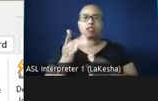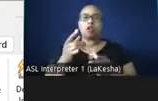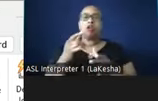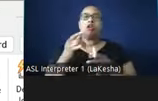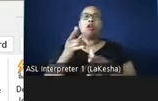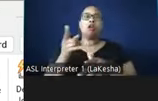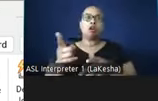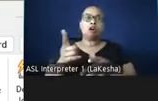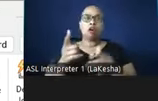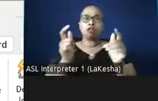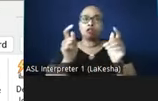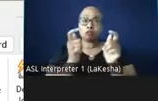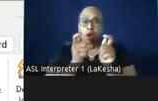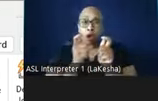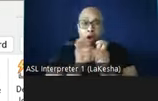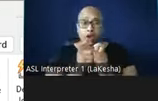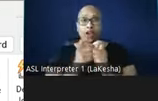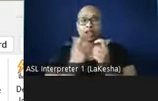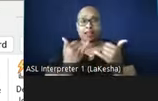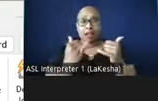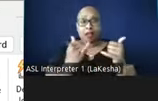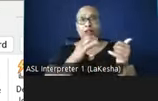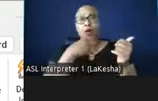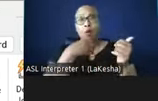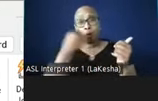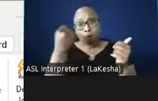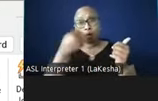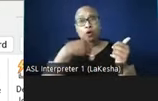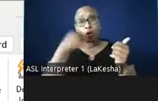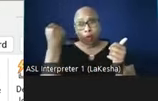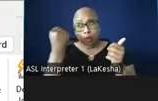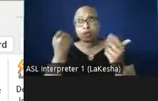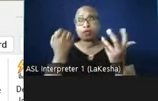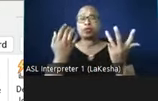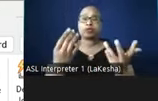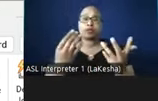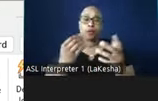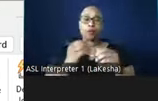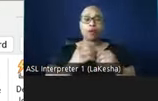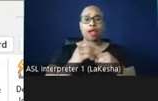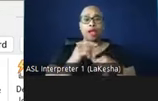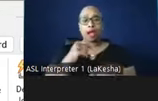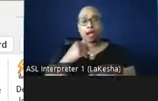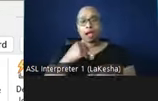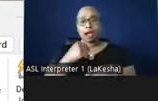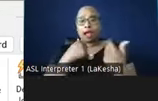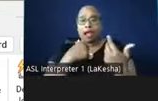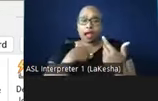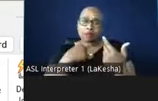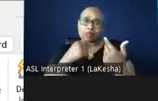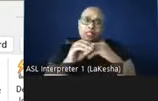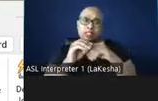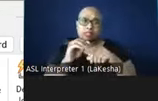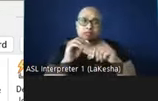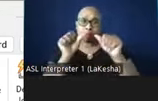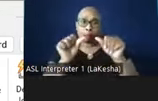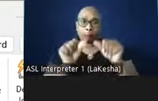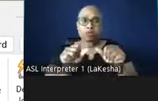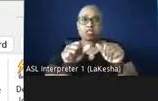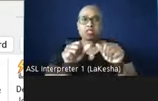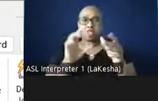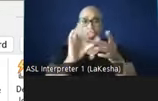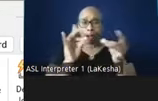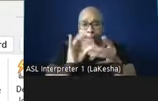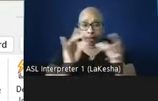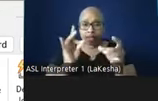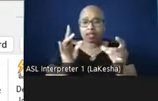older. And so I'm just putting out a comment there for anybody who also, especially among our